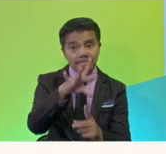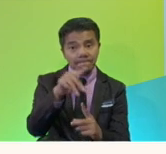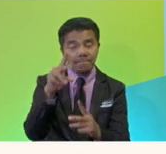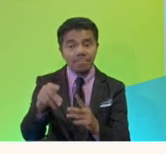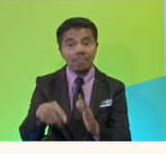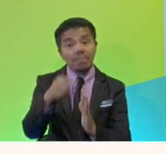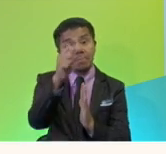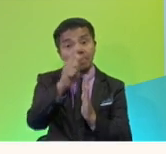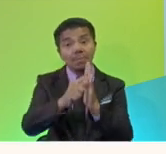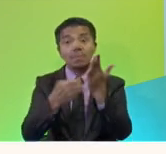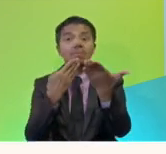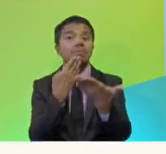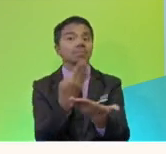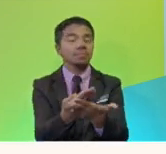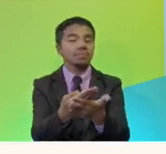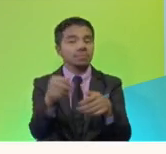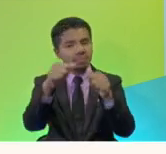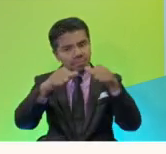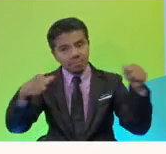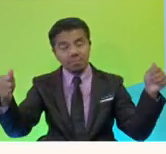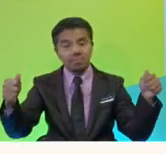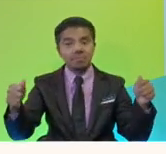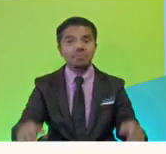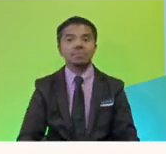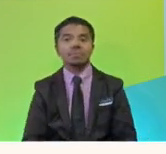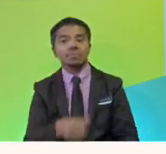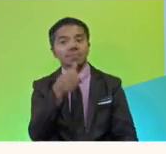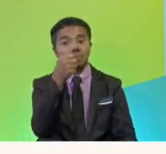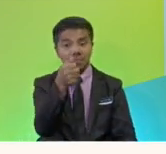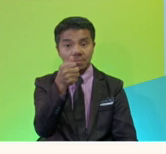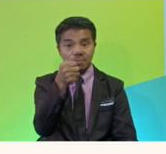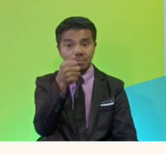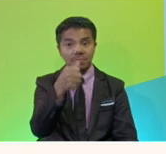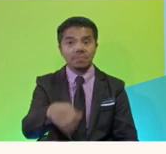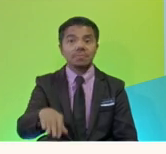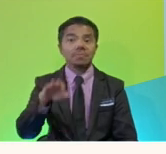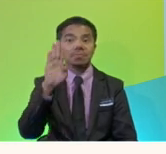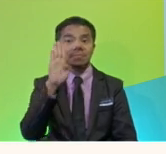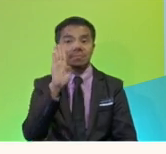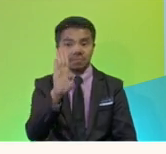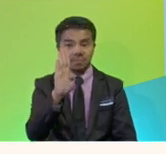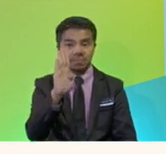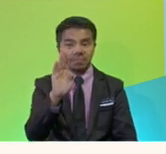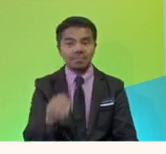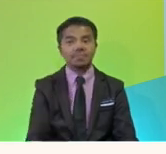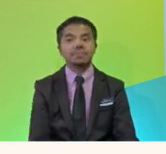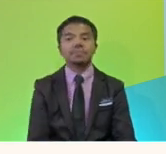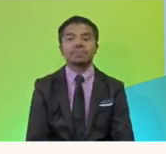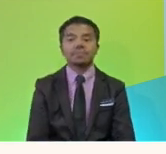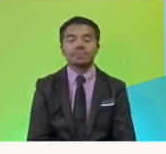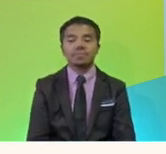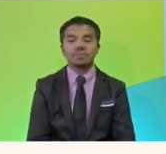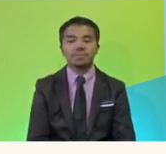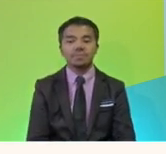them? Okay. All right. Is it A, the boy who is wearing a blue shirt is swimming in the sea? Or is it the